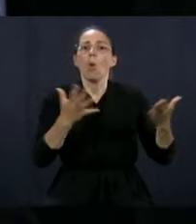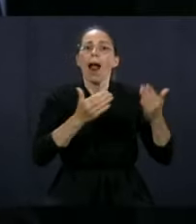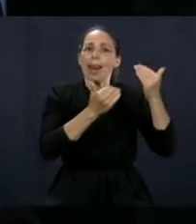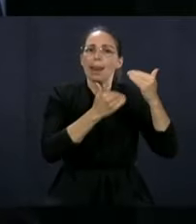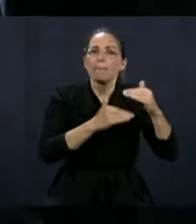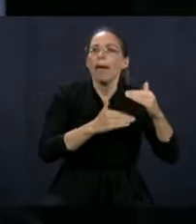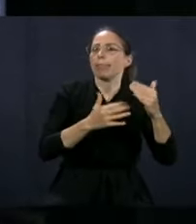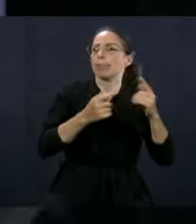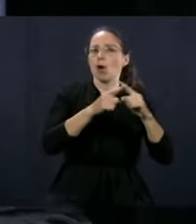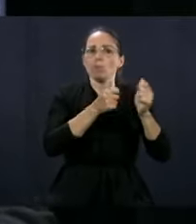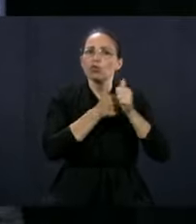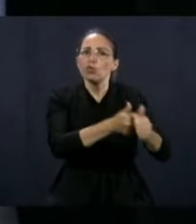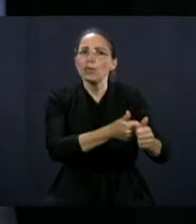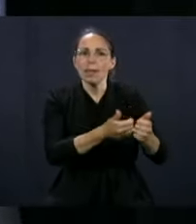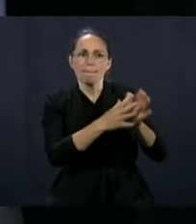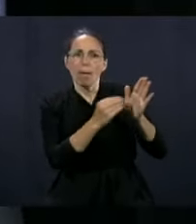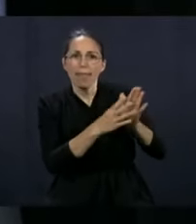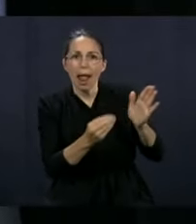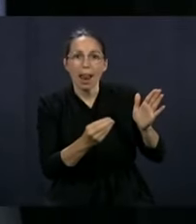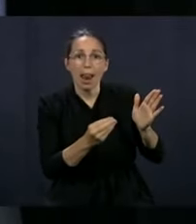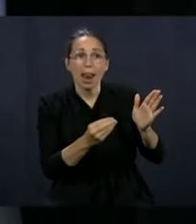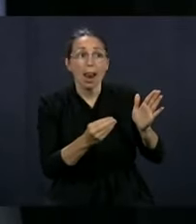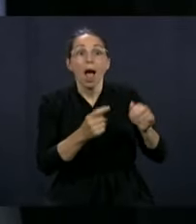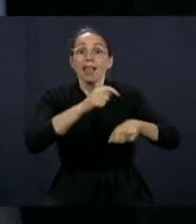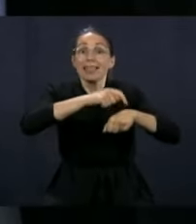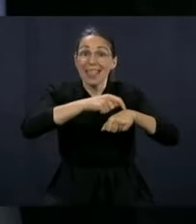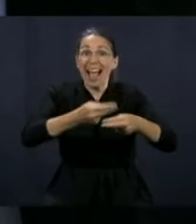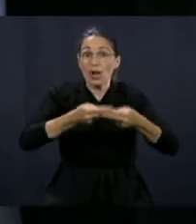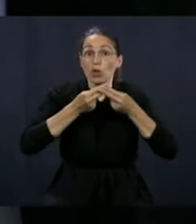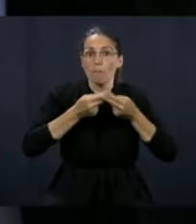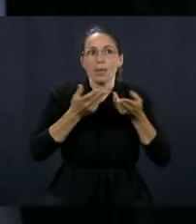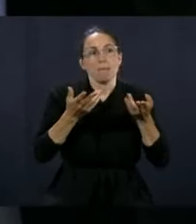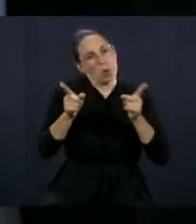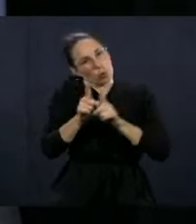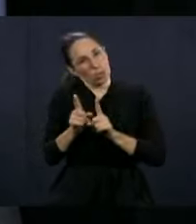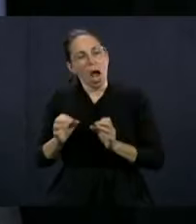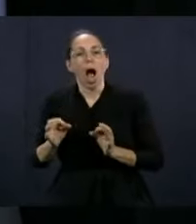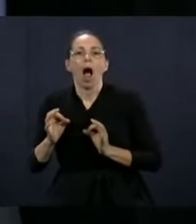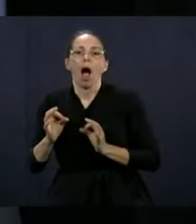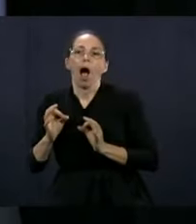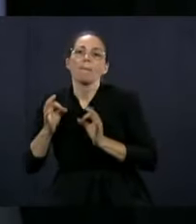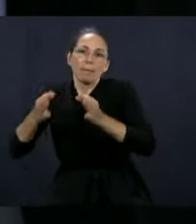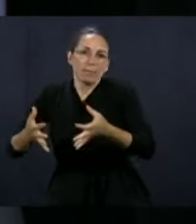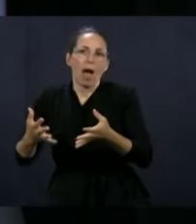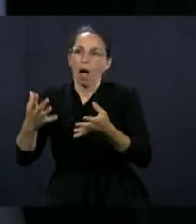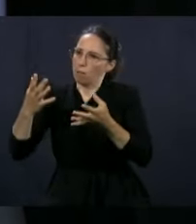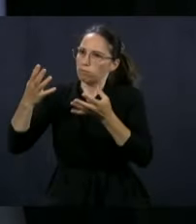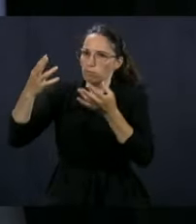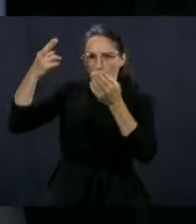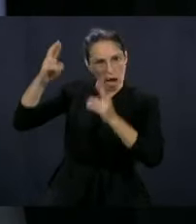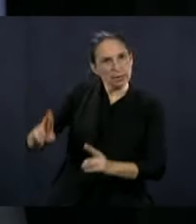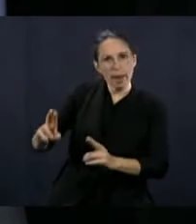that it requires fewer months while respecting the environmental requirements.